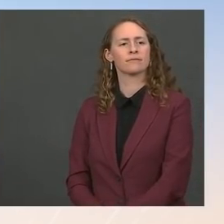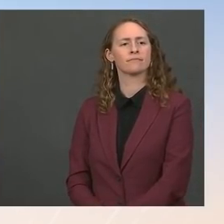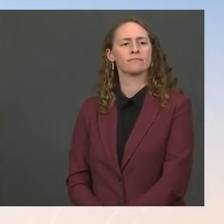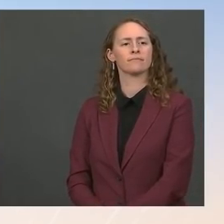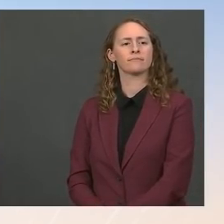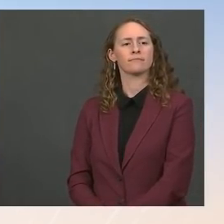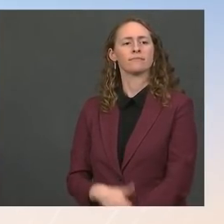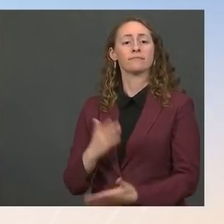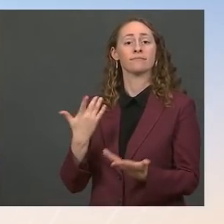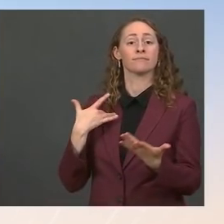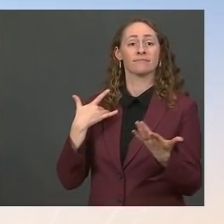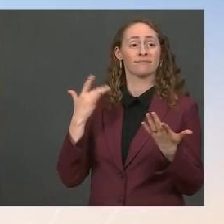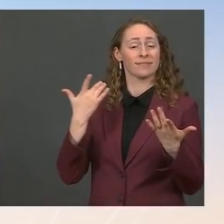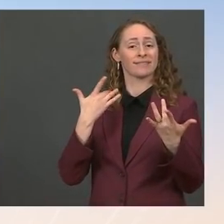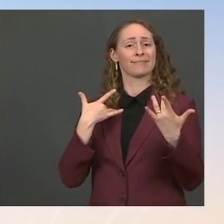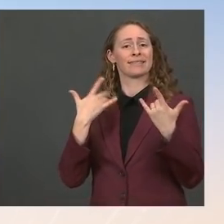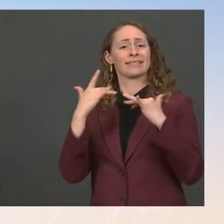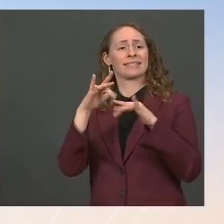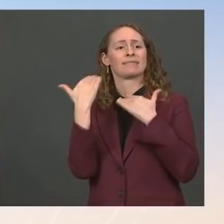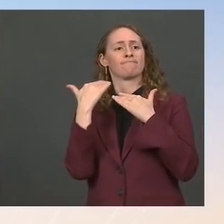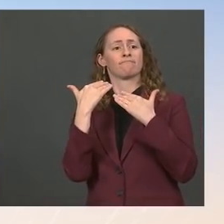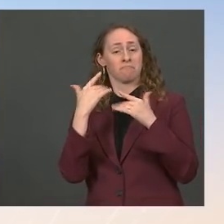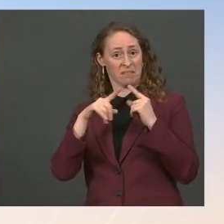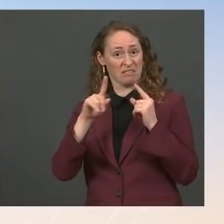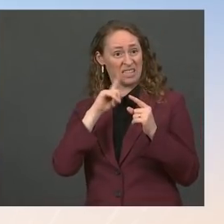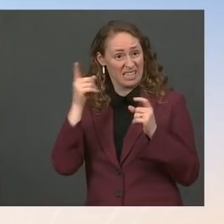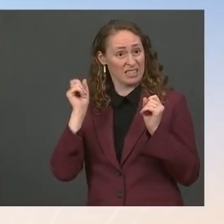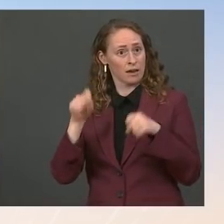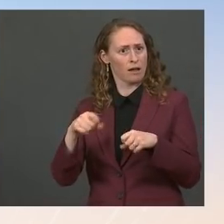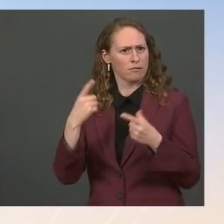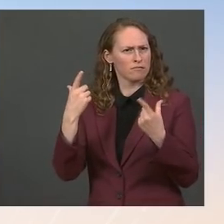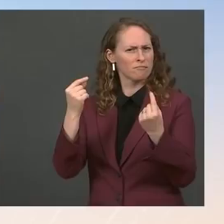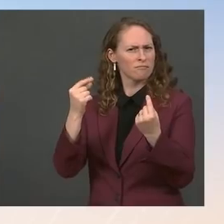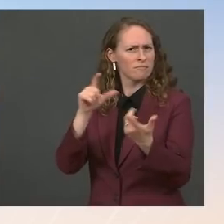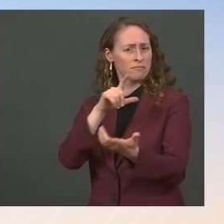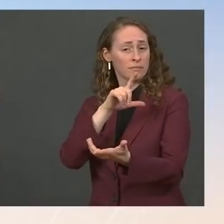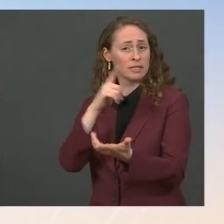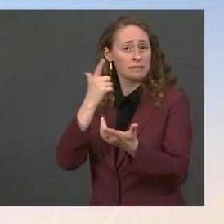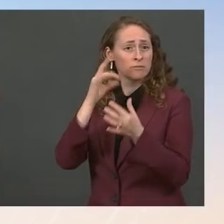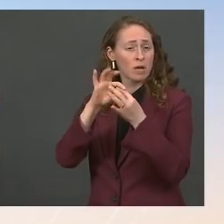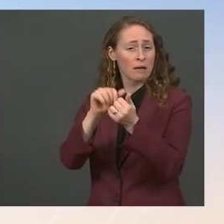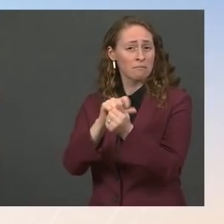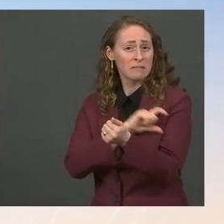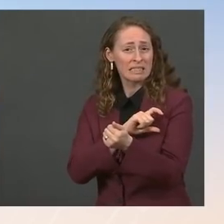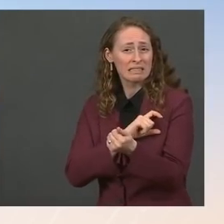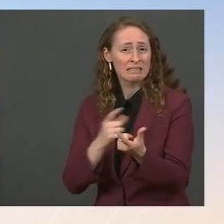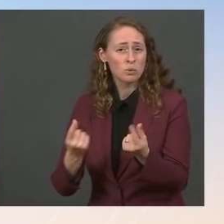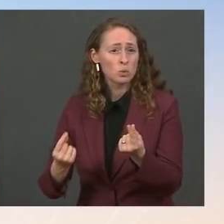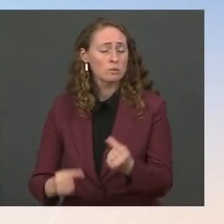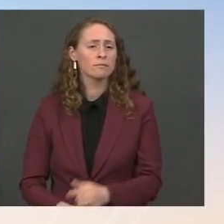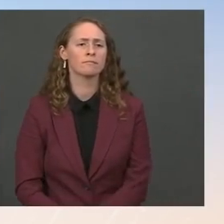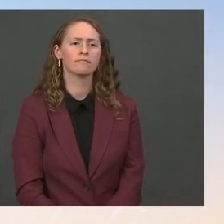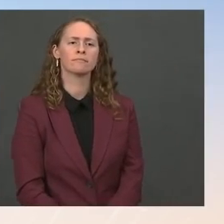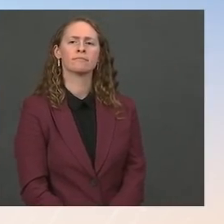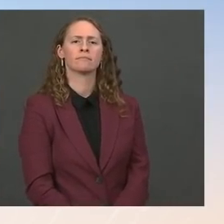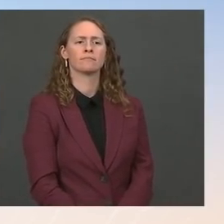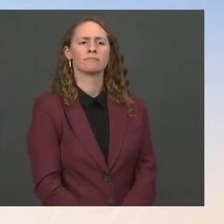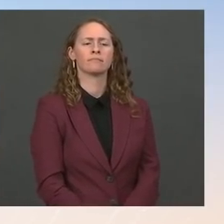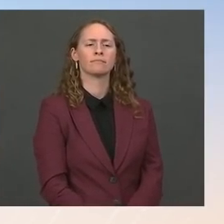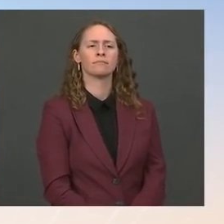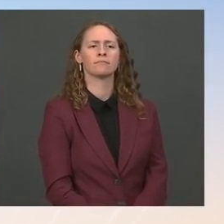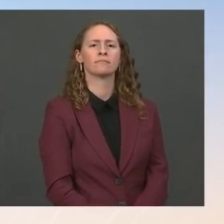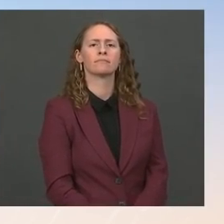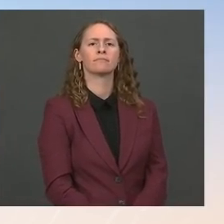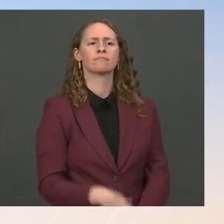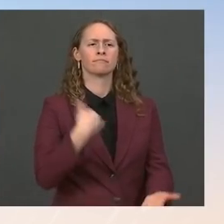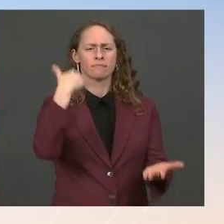new executive orders as it relates to policing in this nation? Well, as you know, April, from covering this closely, we didn't put in